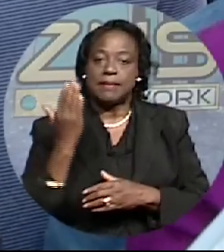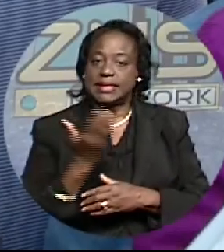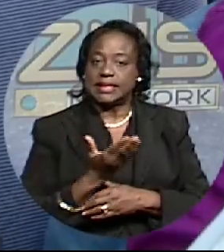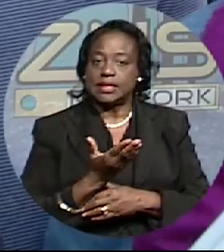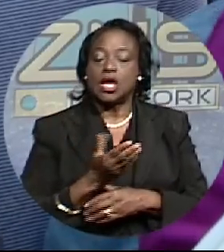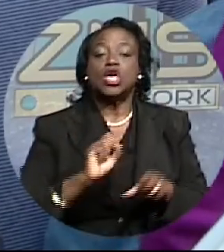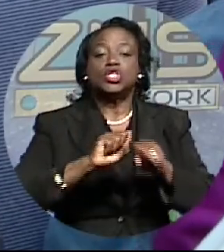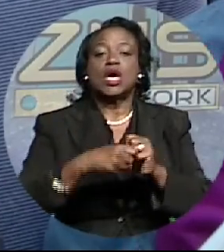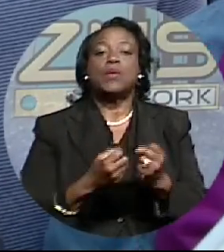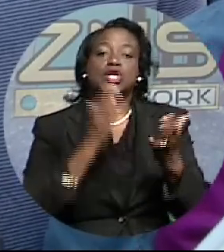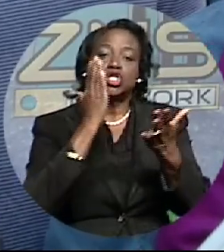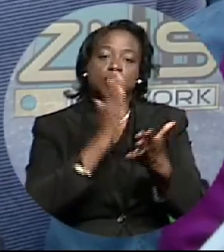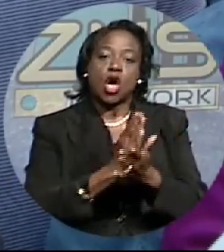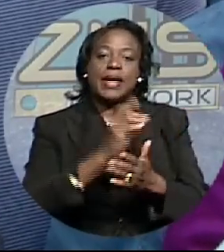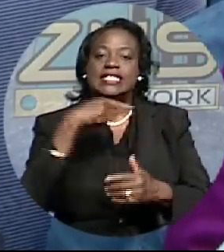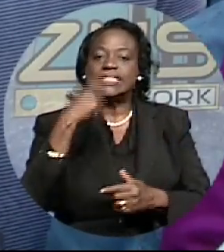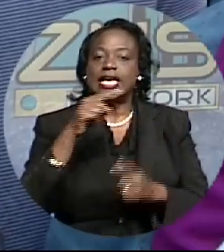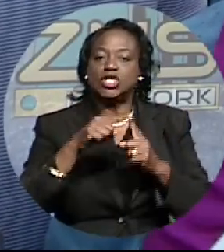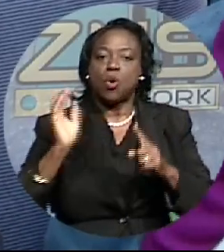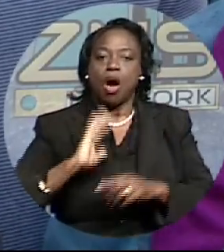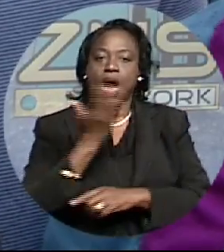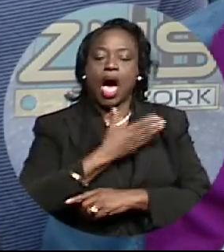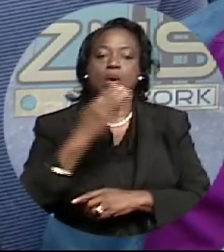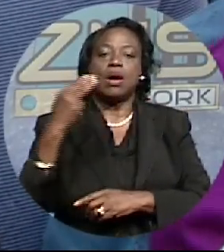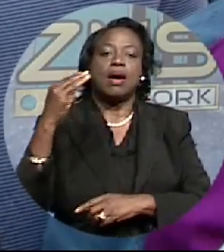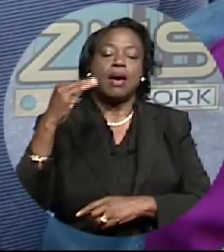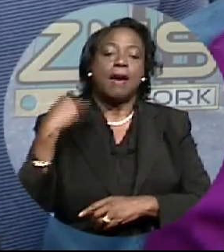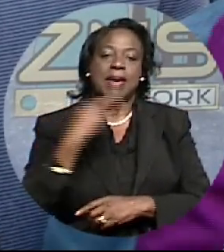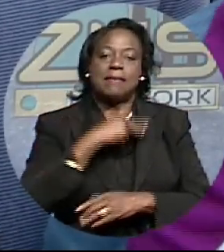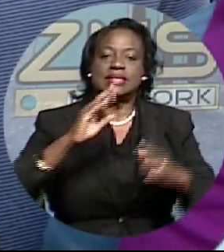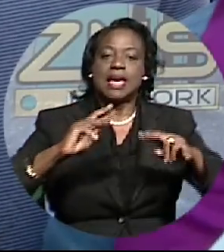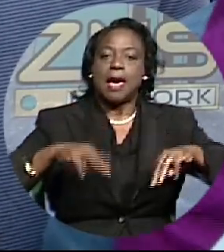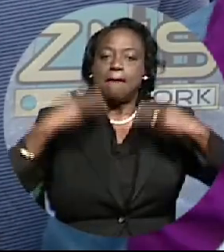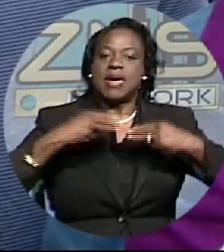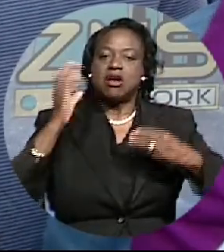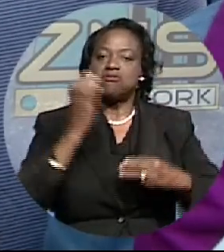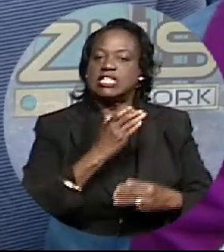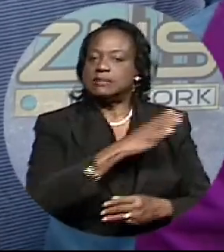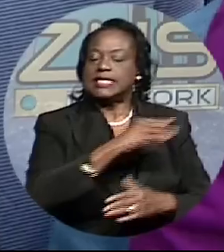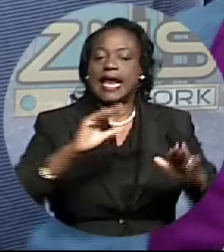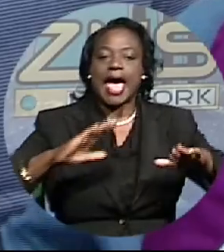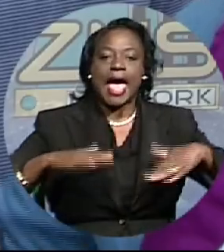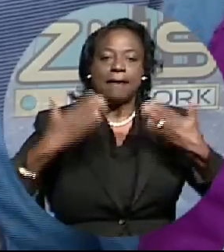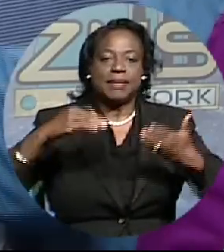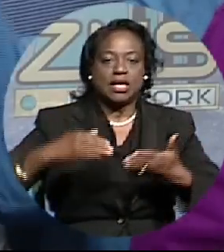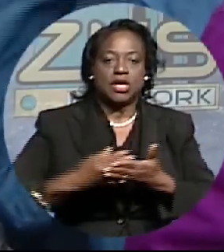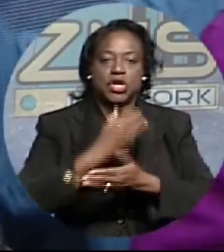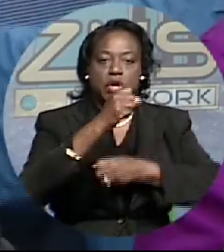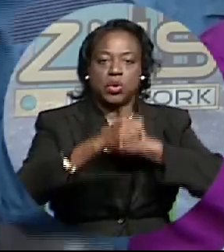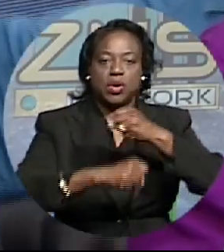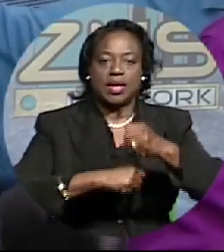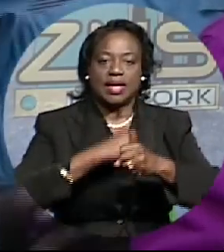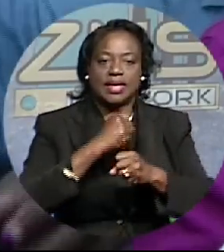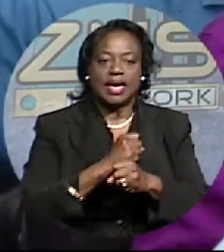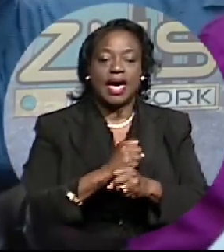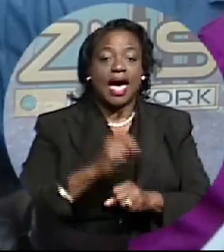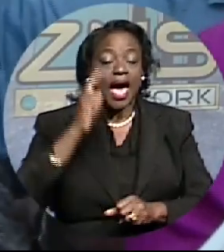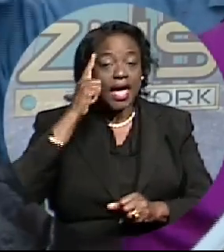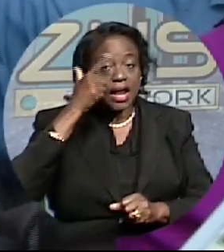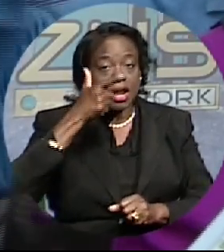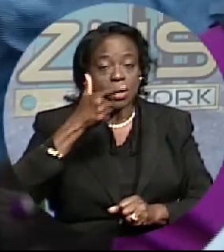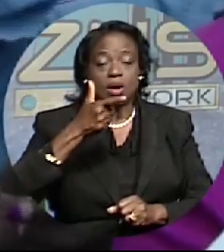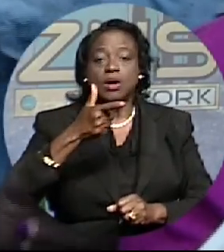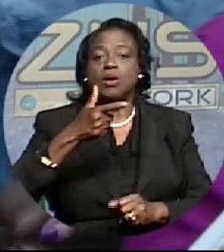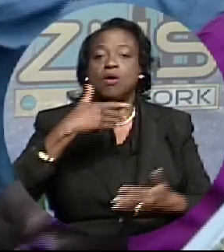pause and say to our members, Merry Christmas and a Happy New Year. Yeah. And I look forward